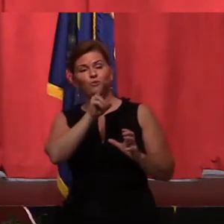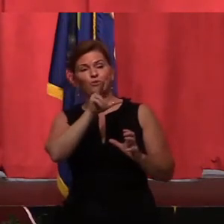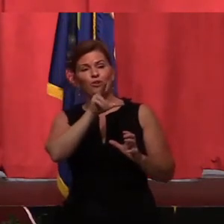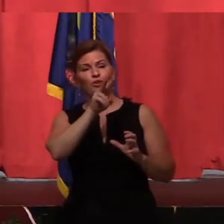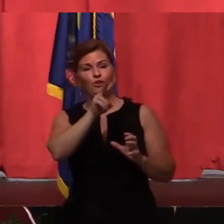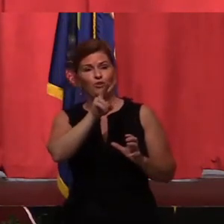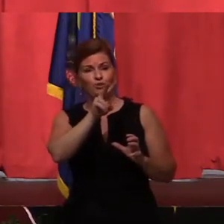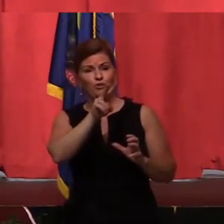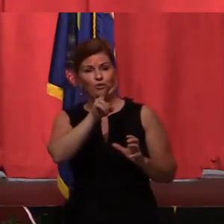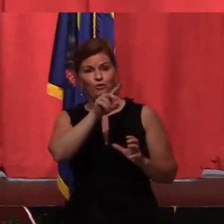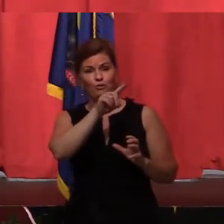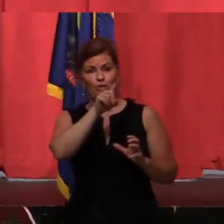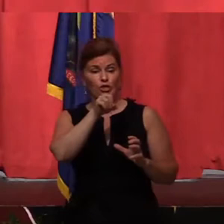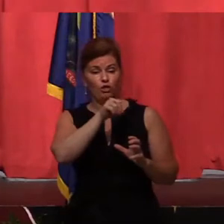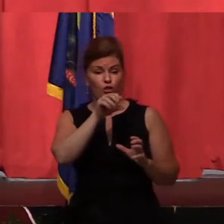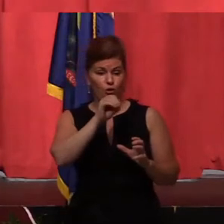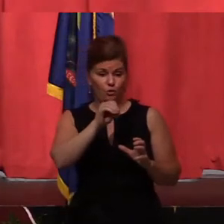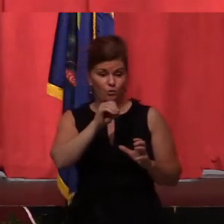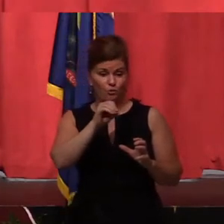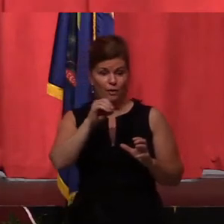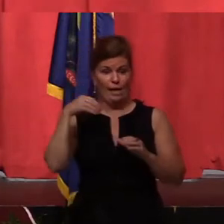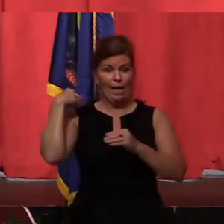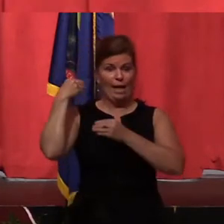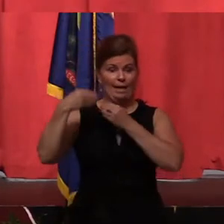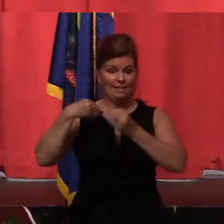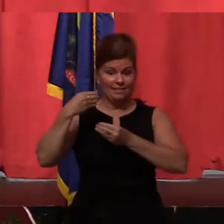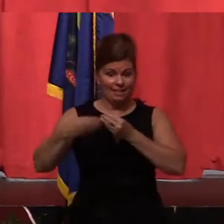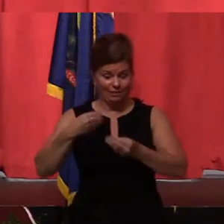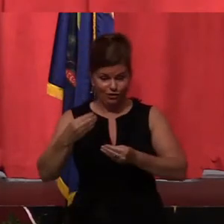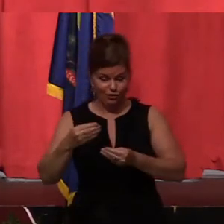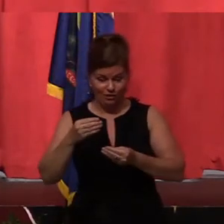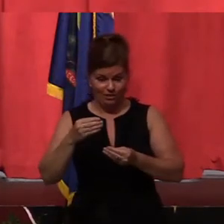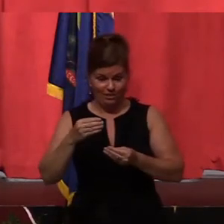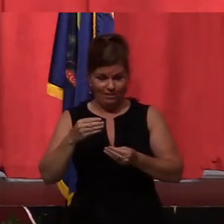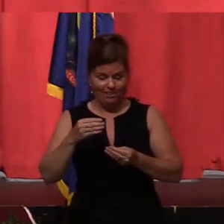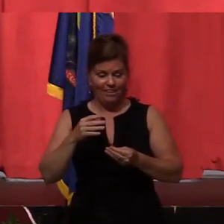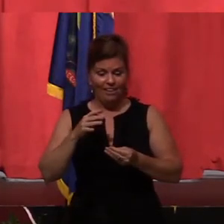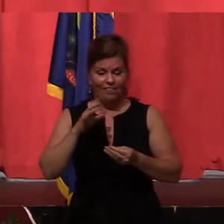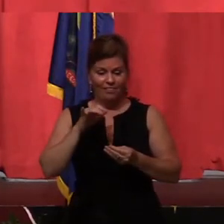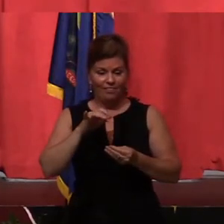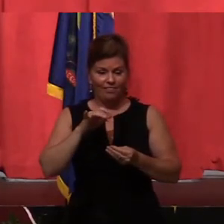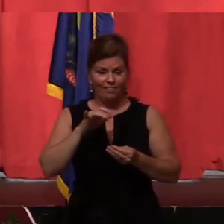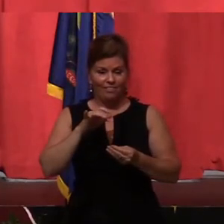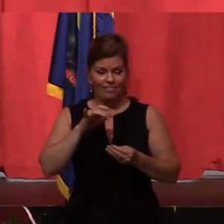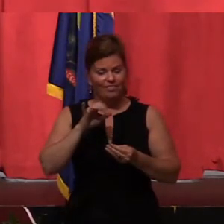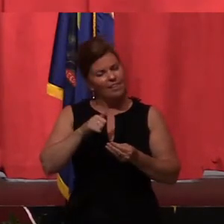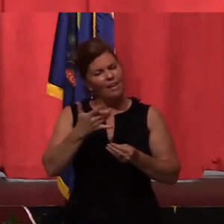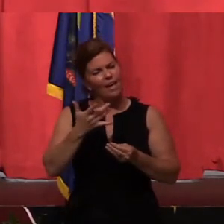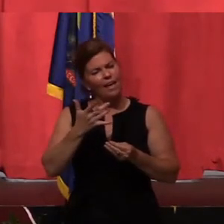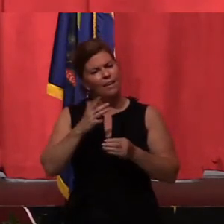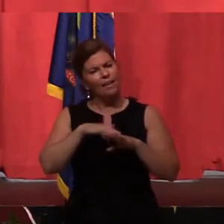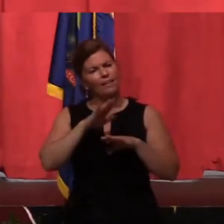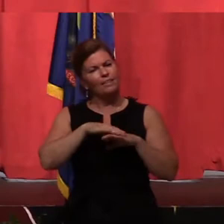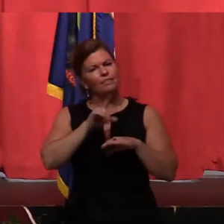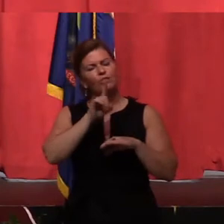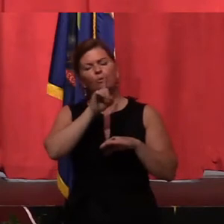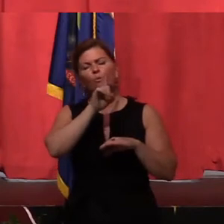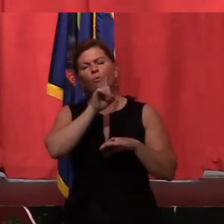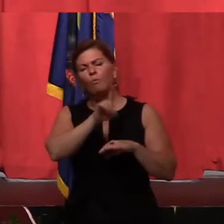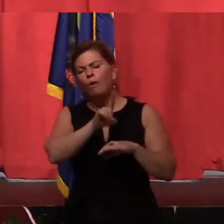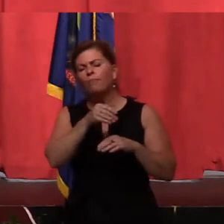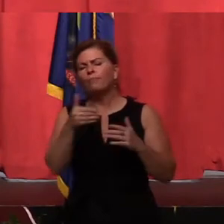of present-day U-32 actually got at least one thing